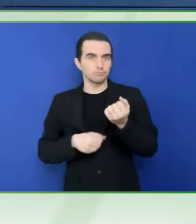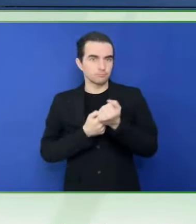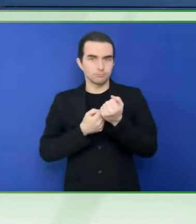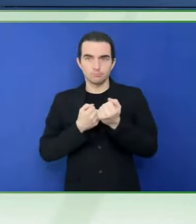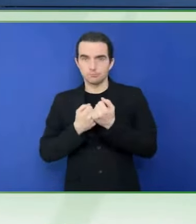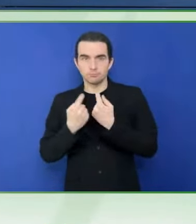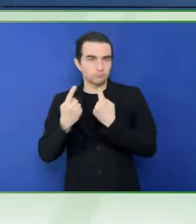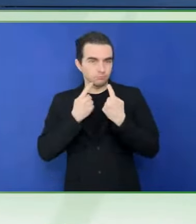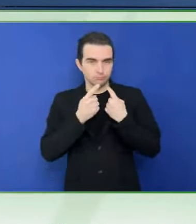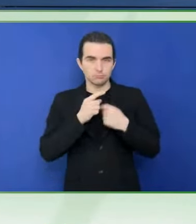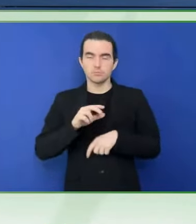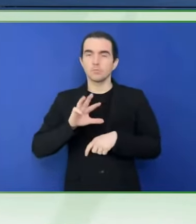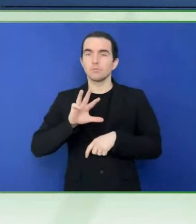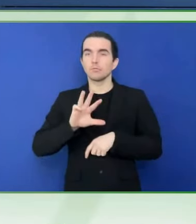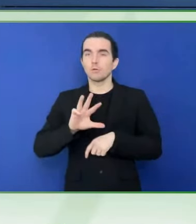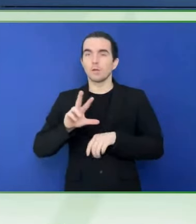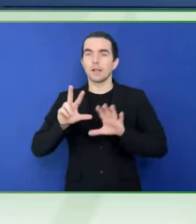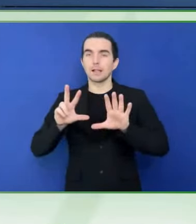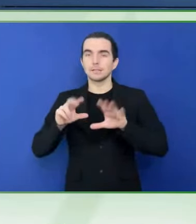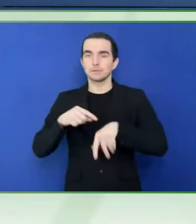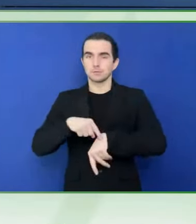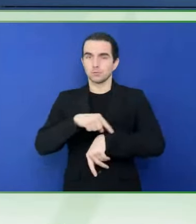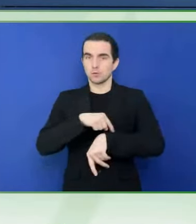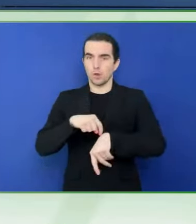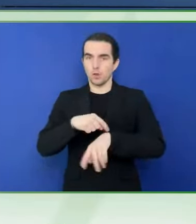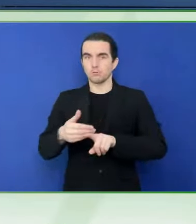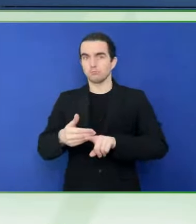hours before the journey?